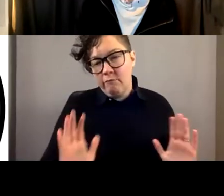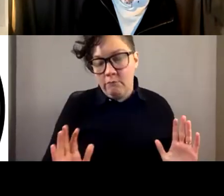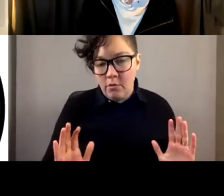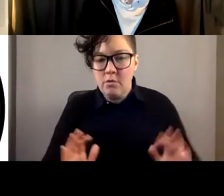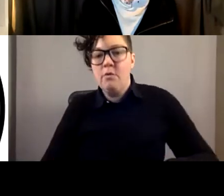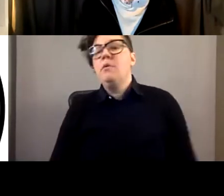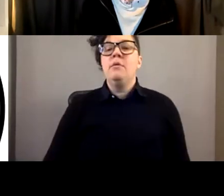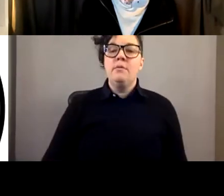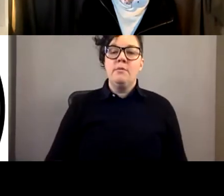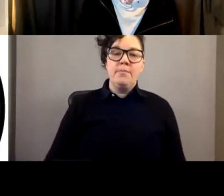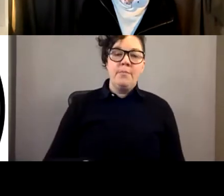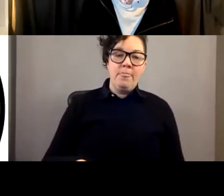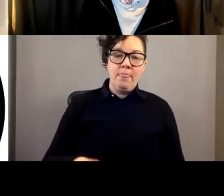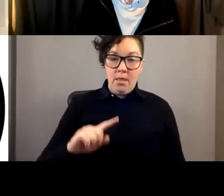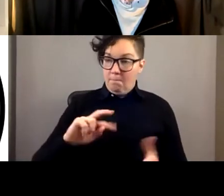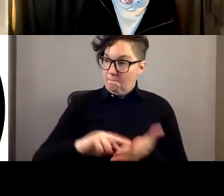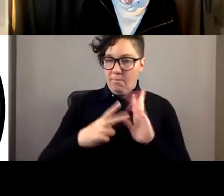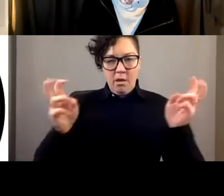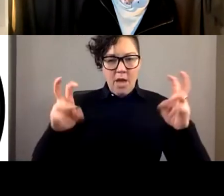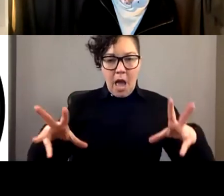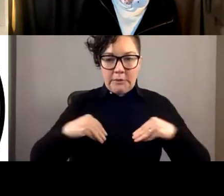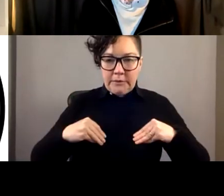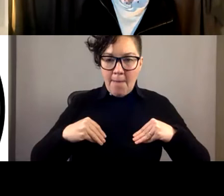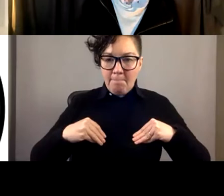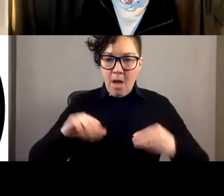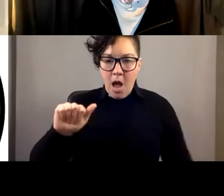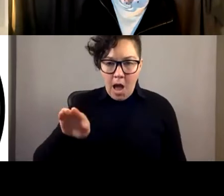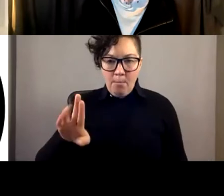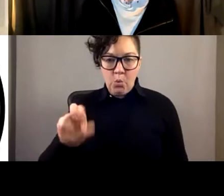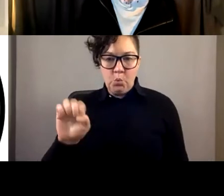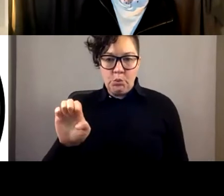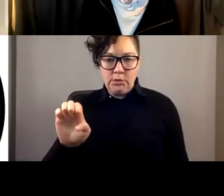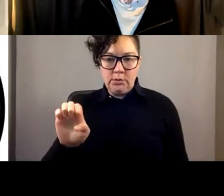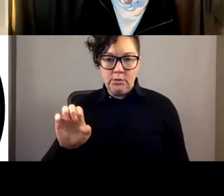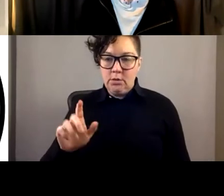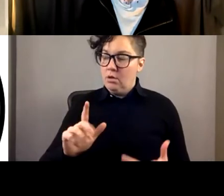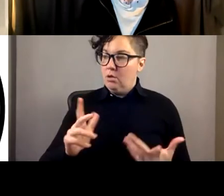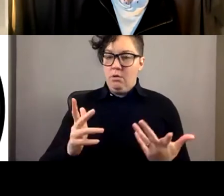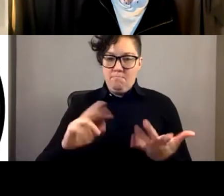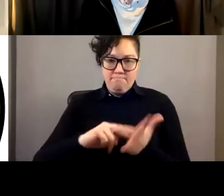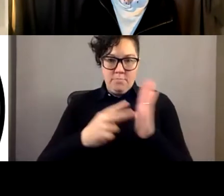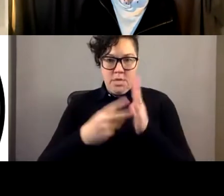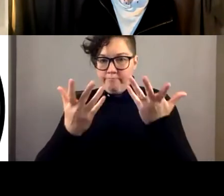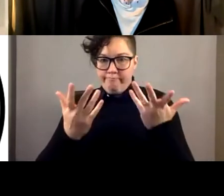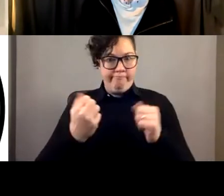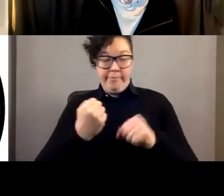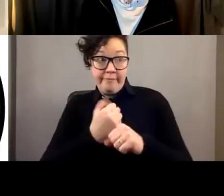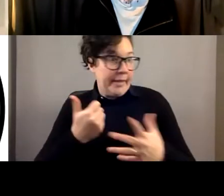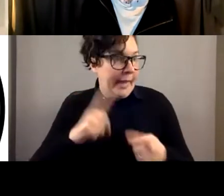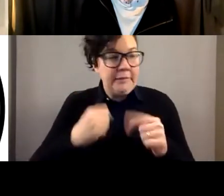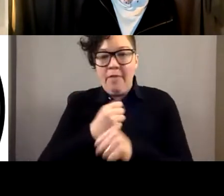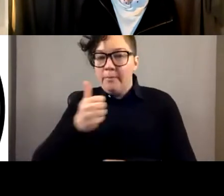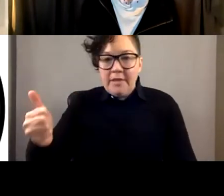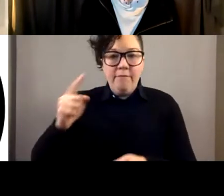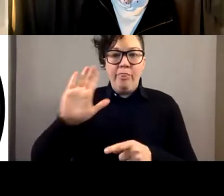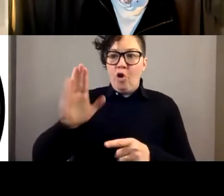presumably simply accepting the abuse coming at them and ceasing to defend themselves, their families, their careers, or their property.